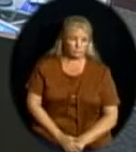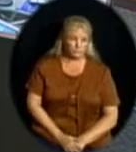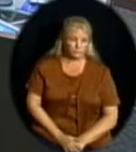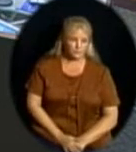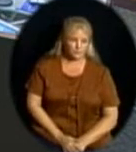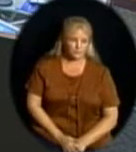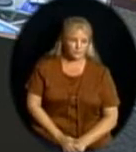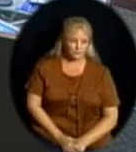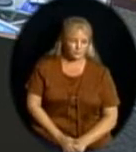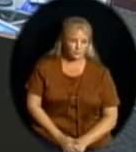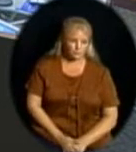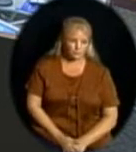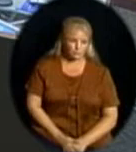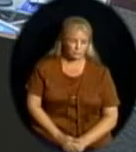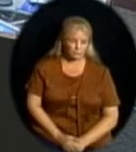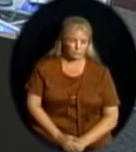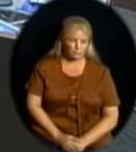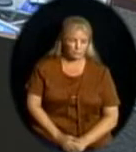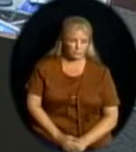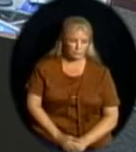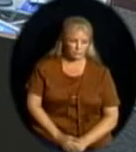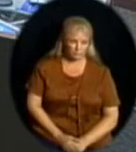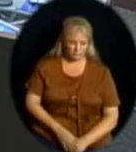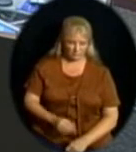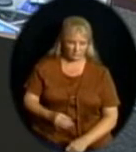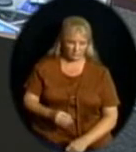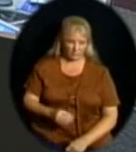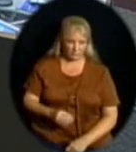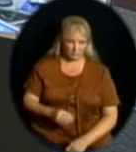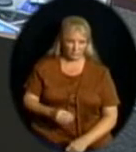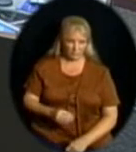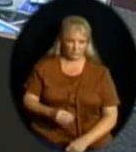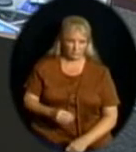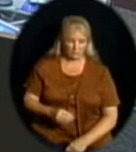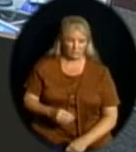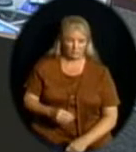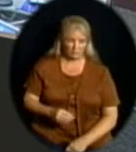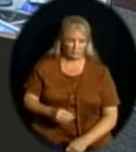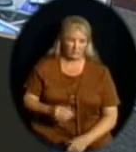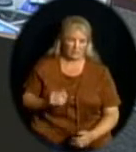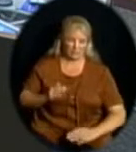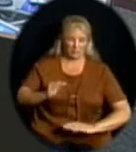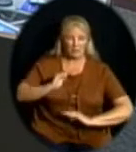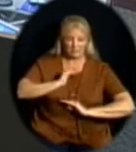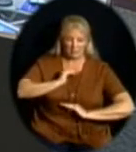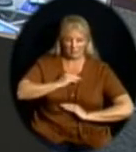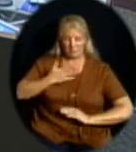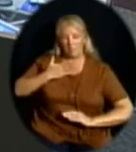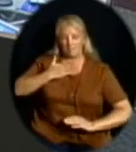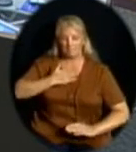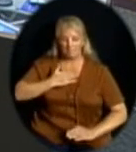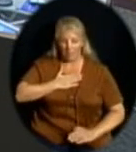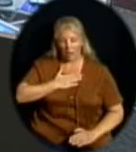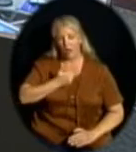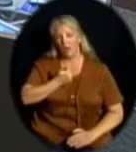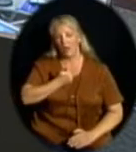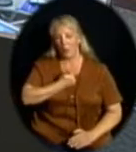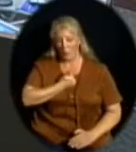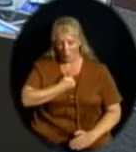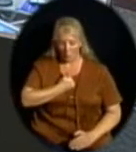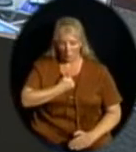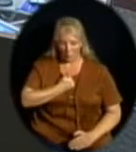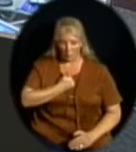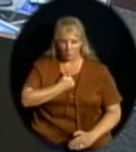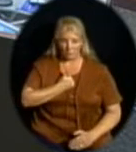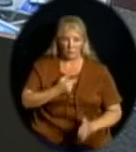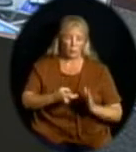and I have many, but it fits two of them very, very well, and that's being reasonable and being responsible. I think it's reasonable for our